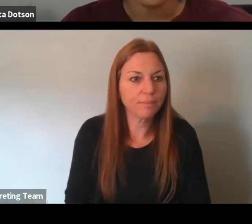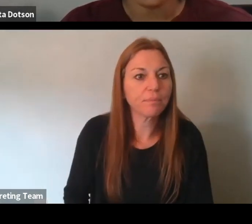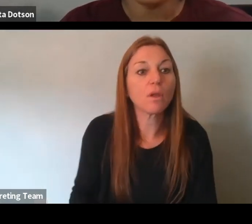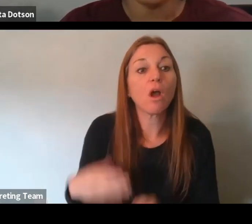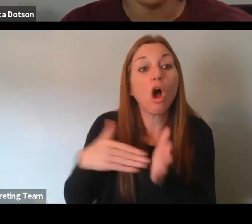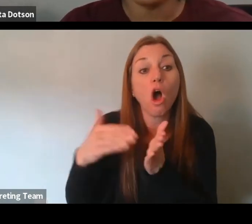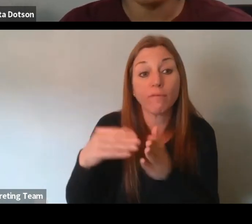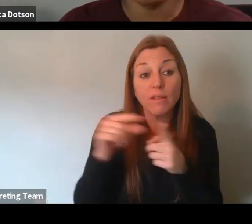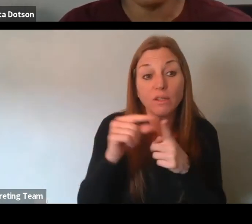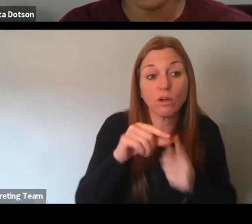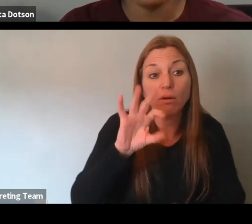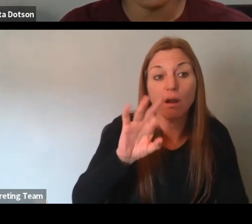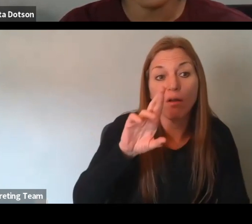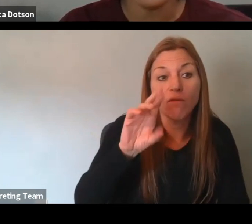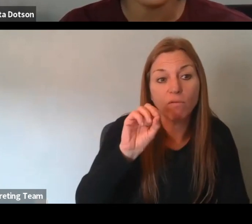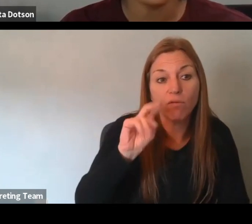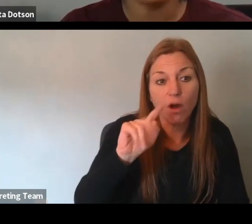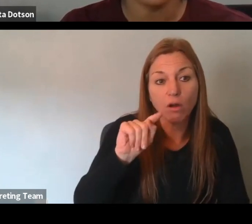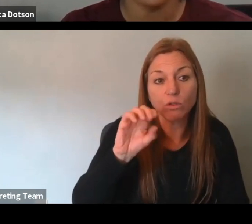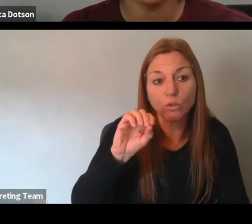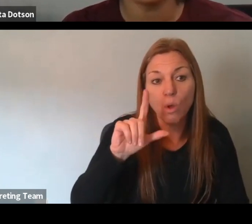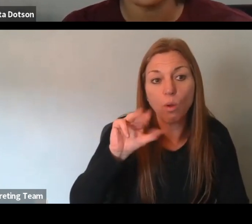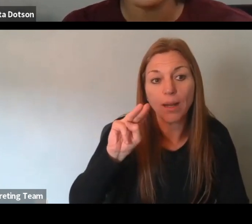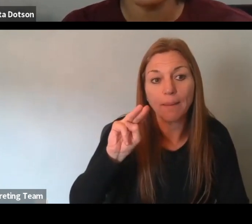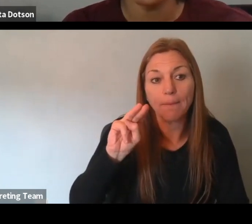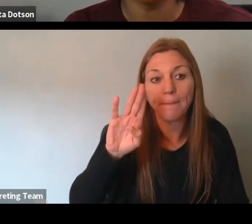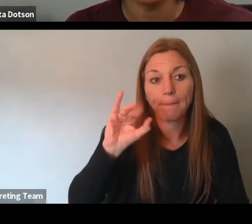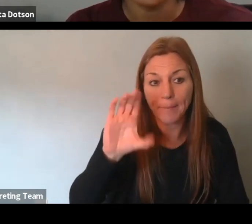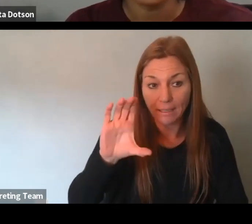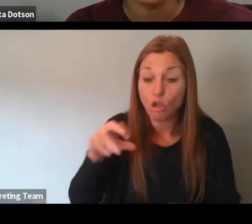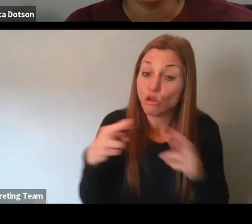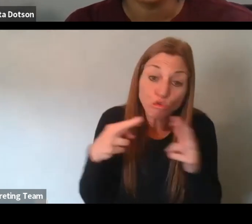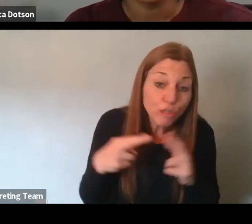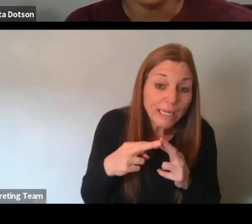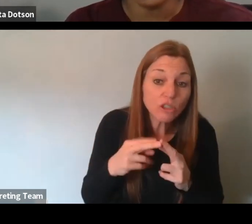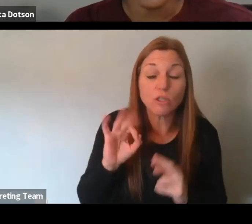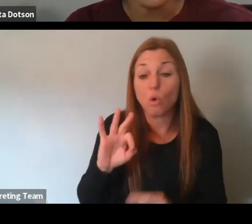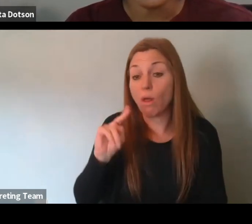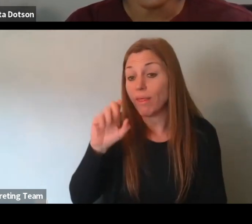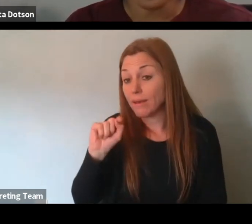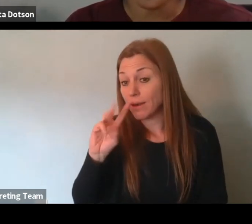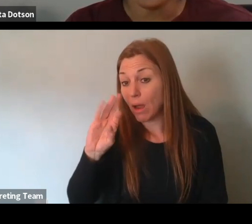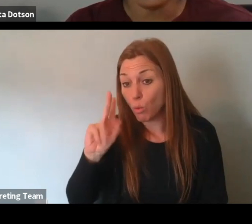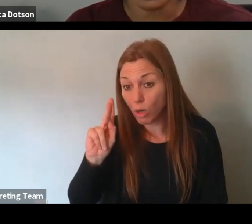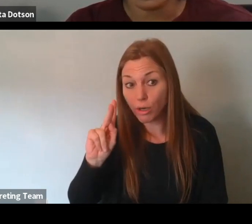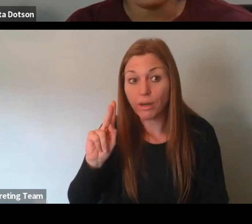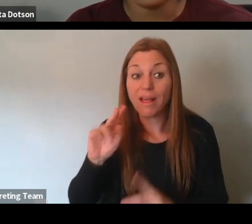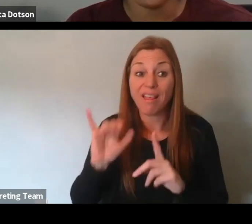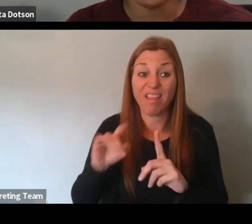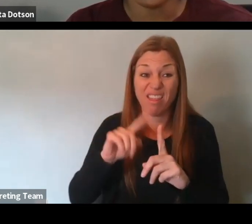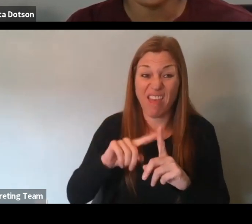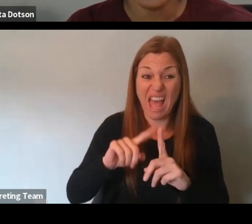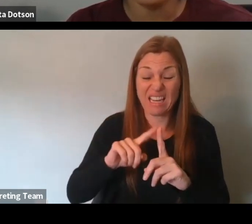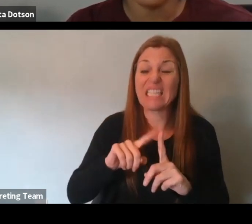network. That's the sort of collection of brain regions I'm talking about. What